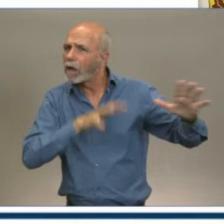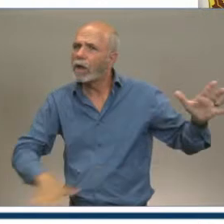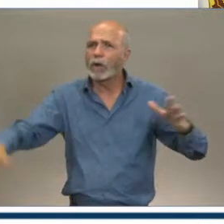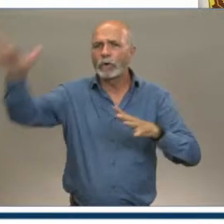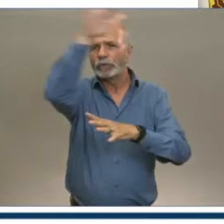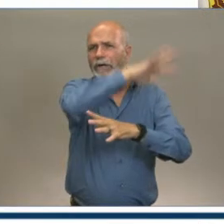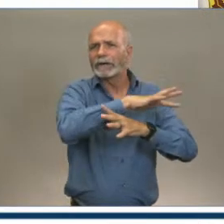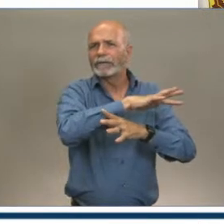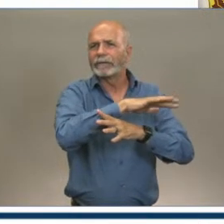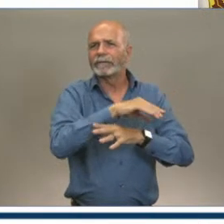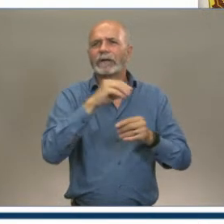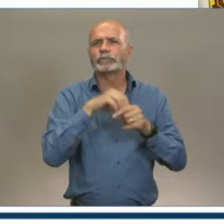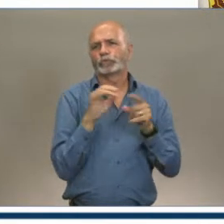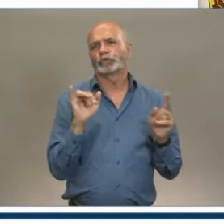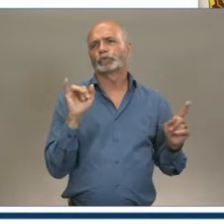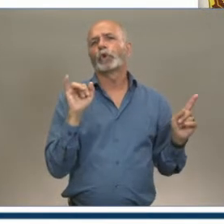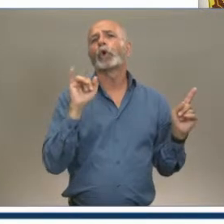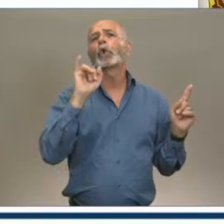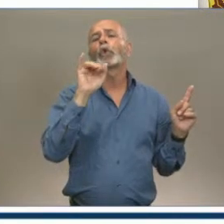14th.